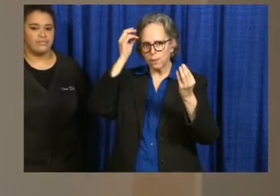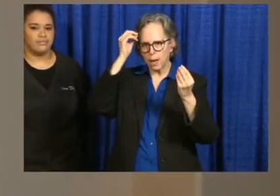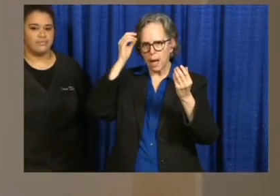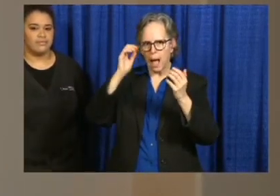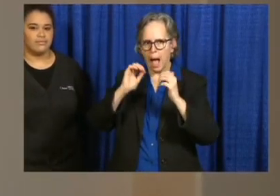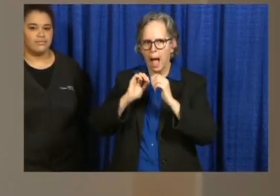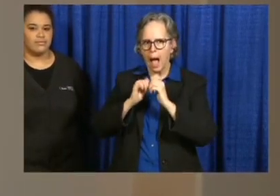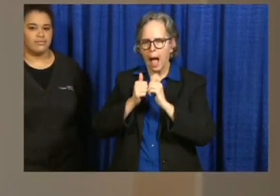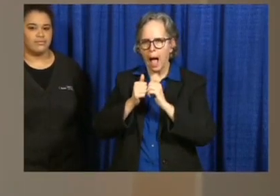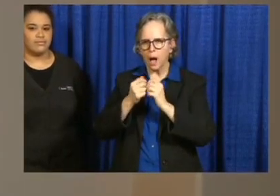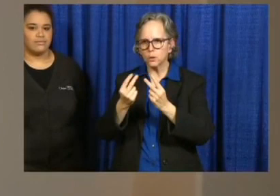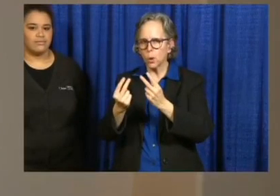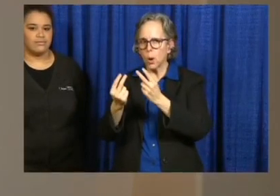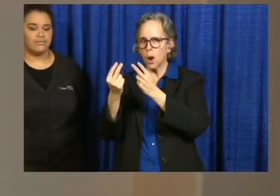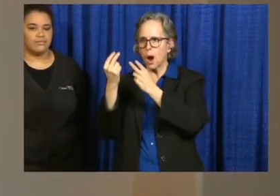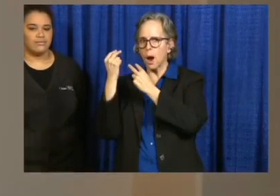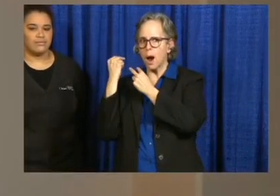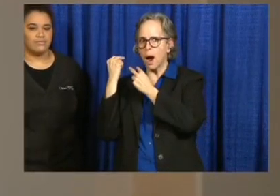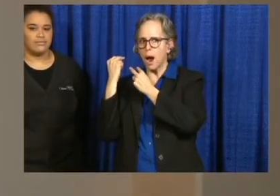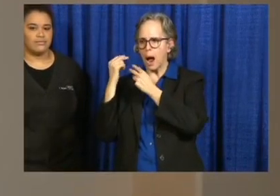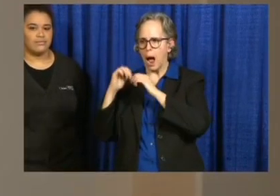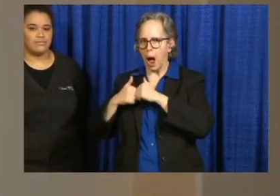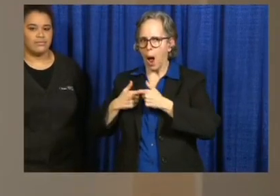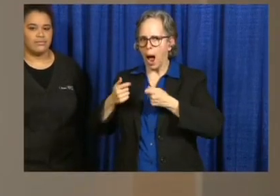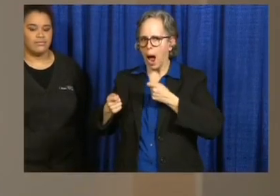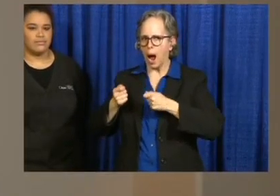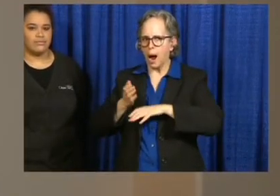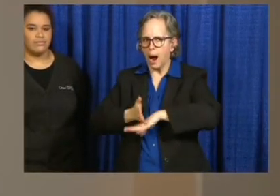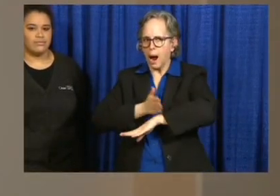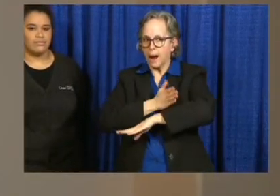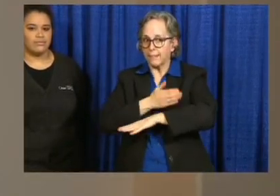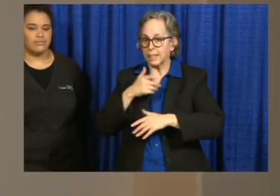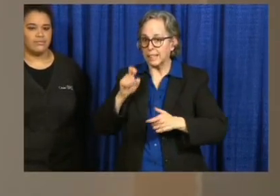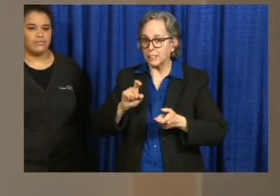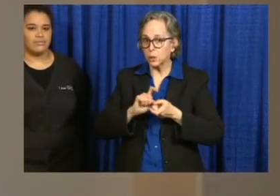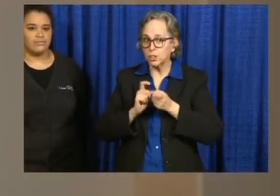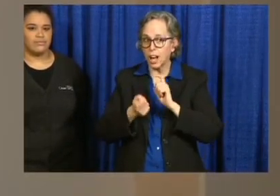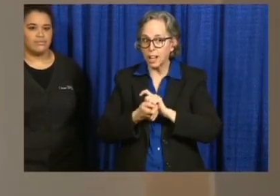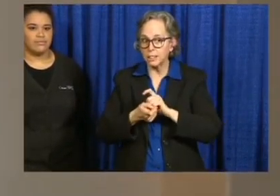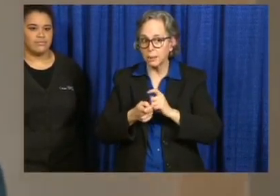and whether or not we need to restructure the way government acts in these